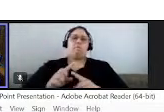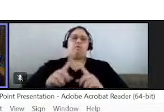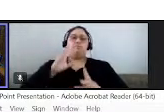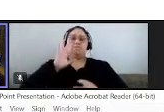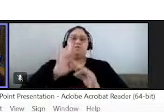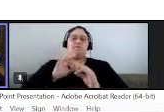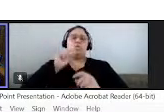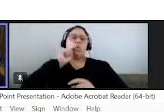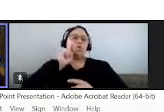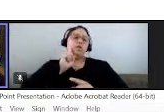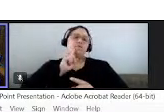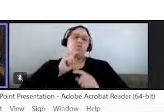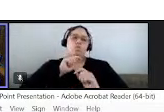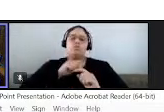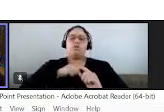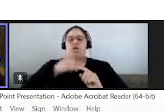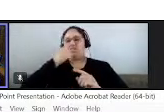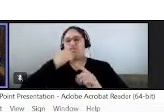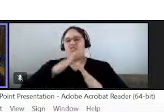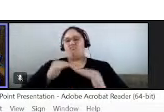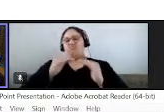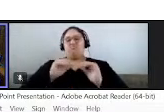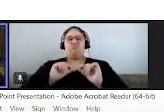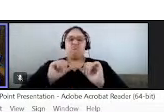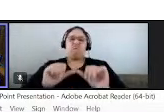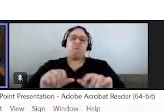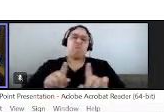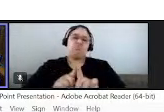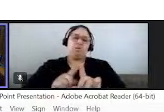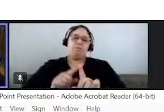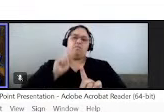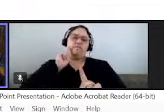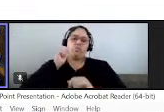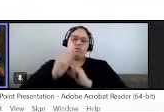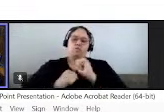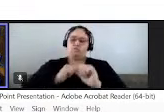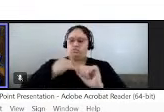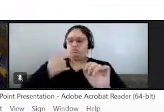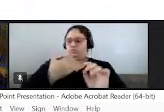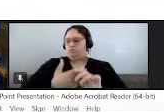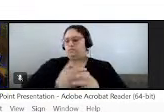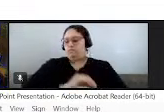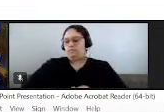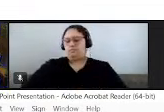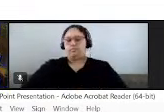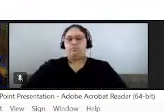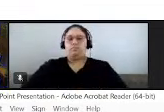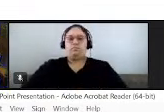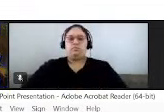specifically quarter on quarter, first quarter, I think it's fairly consistent over the past few years.